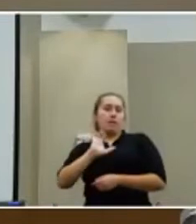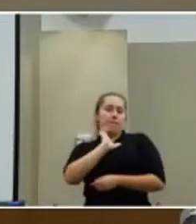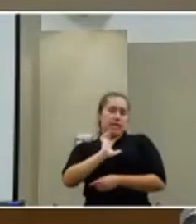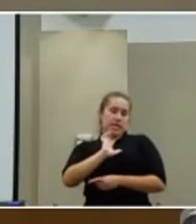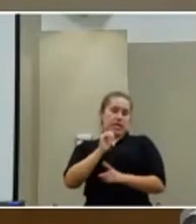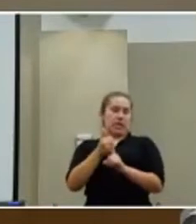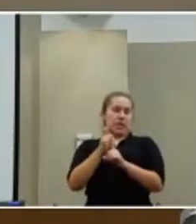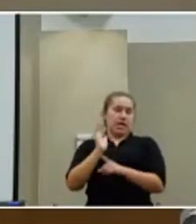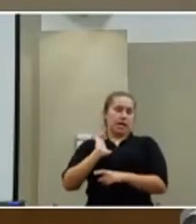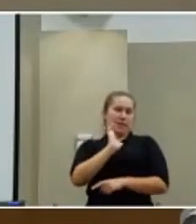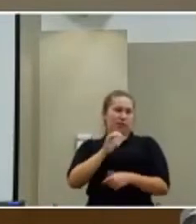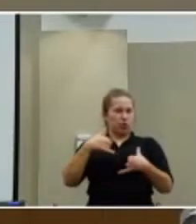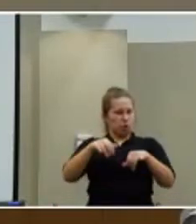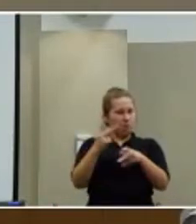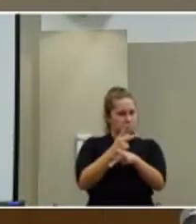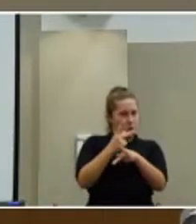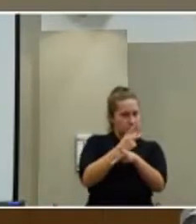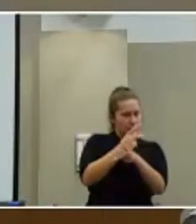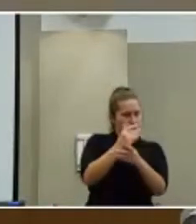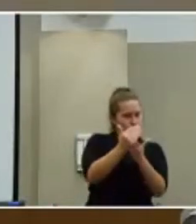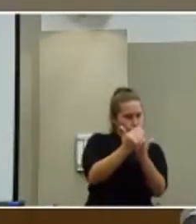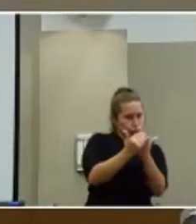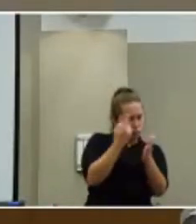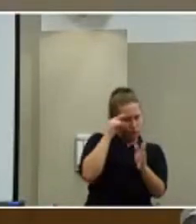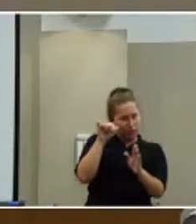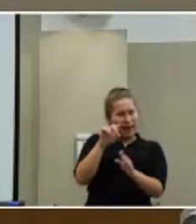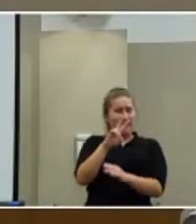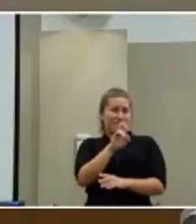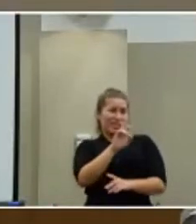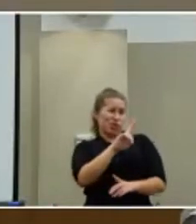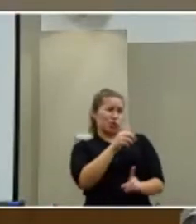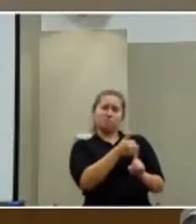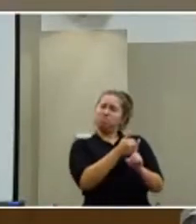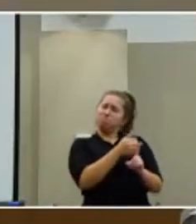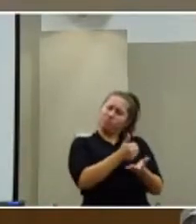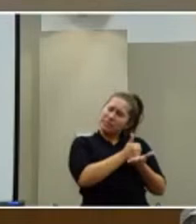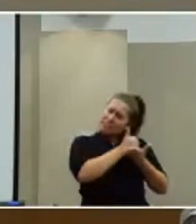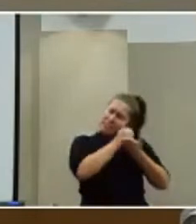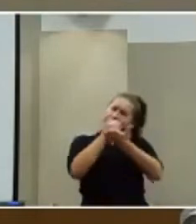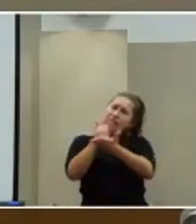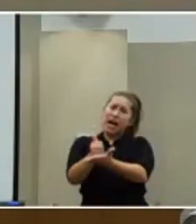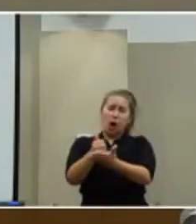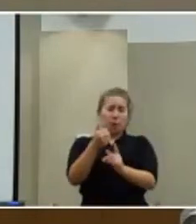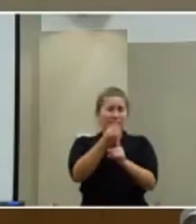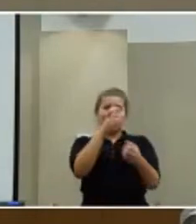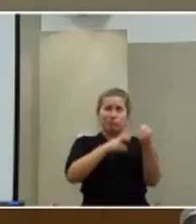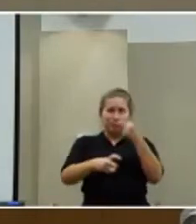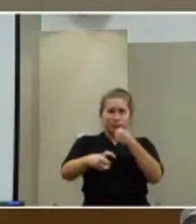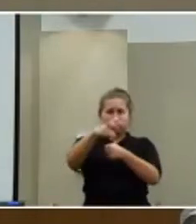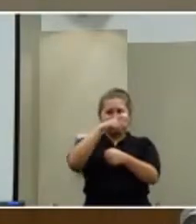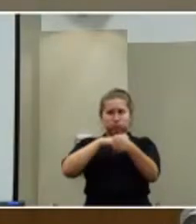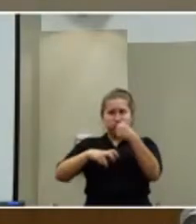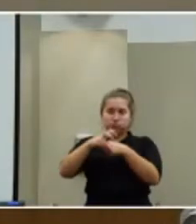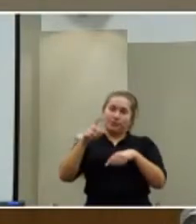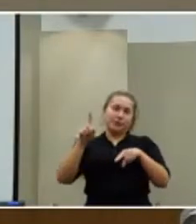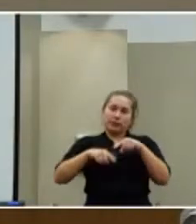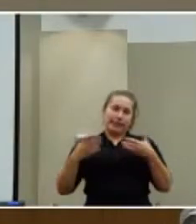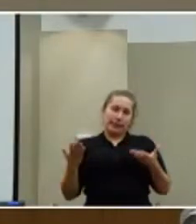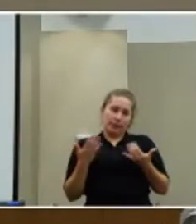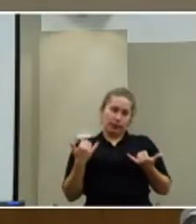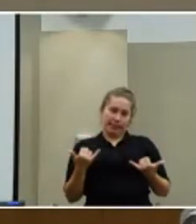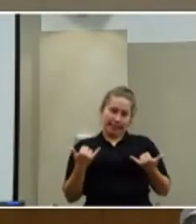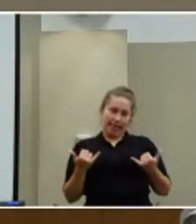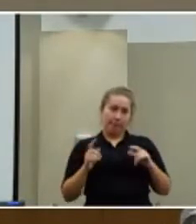on guidelines for that, and Victor was a real big help in that, traveled the world, and so he's not able to attend today,